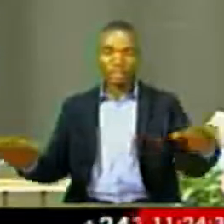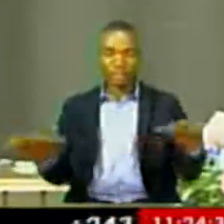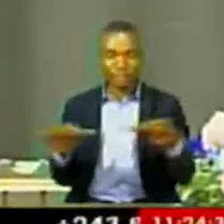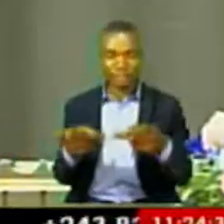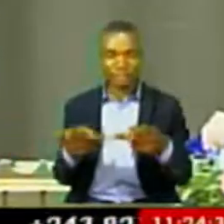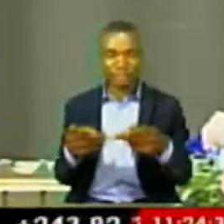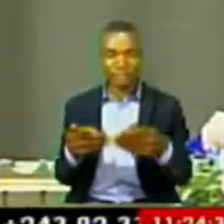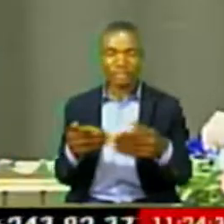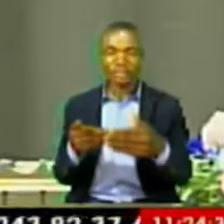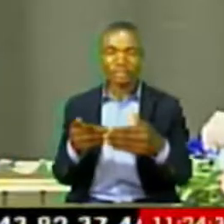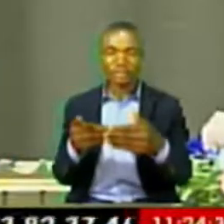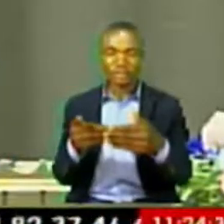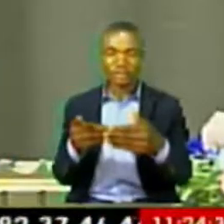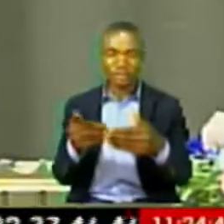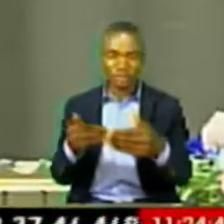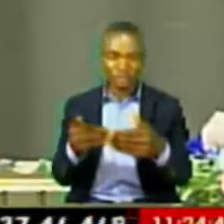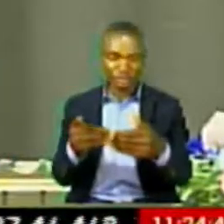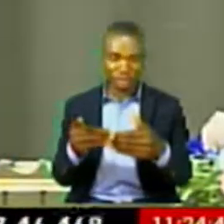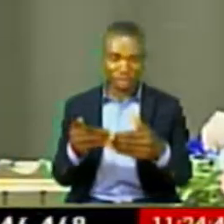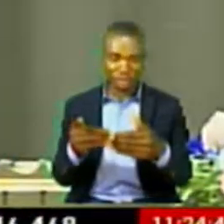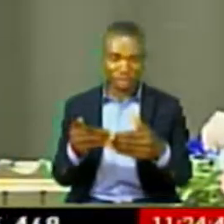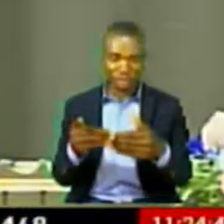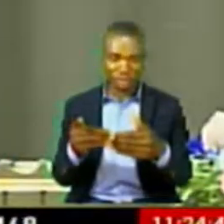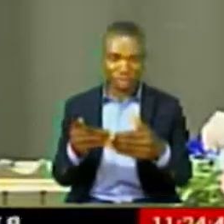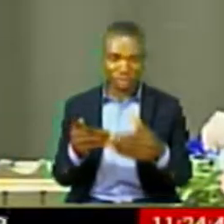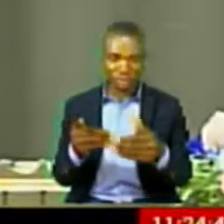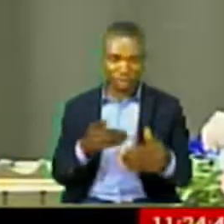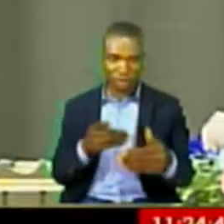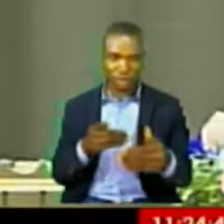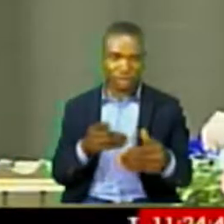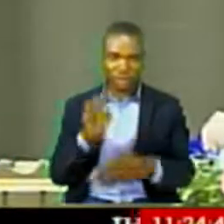You go front of the church.